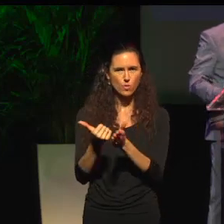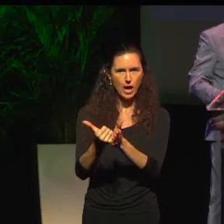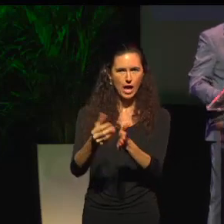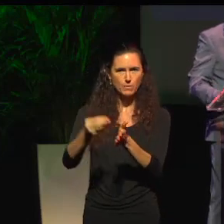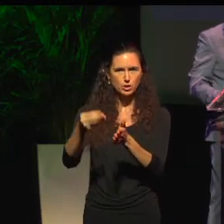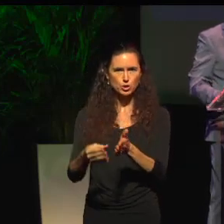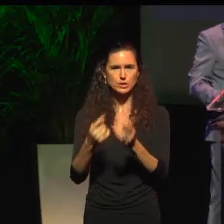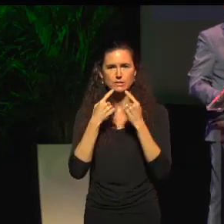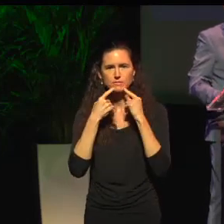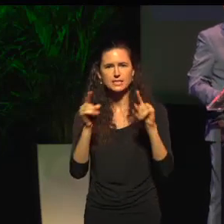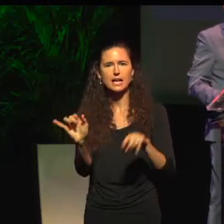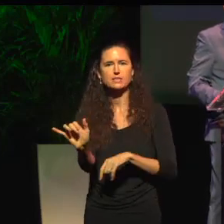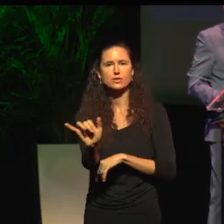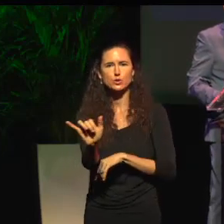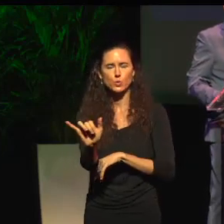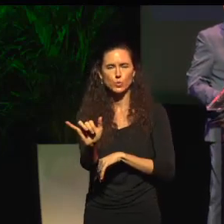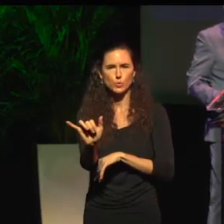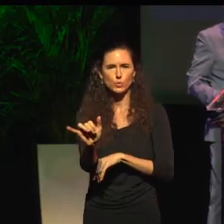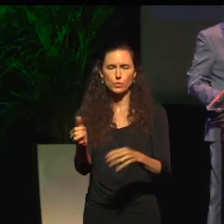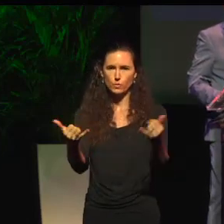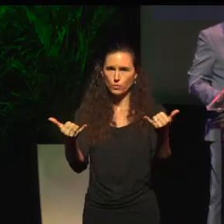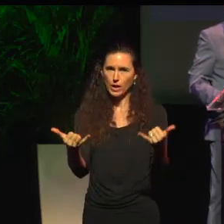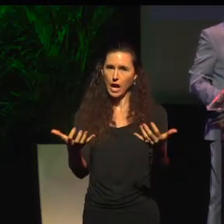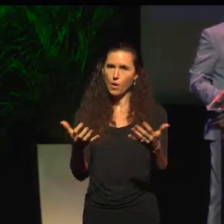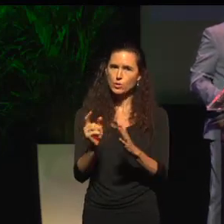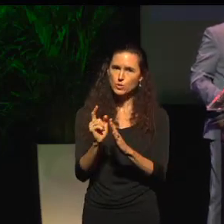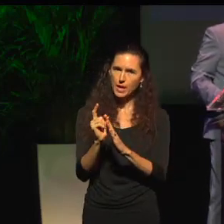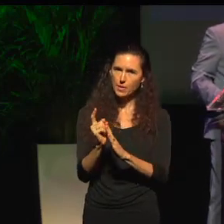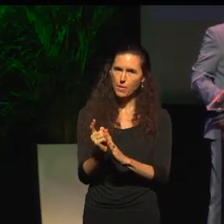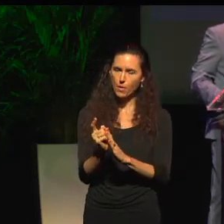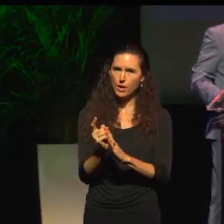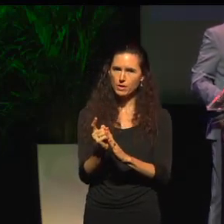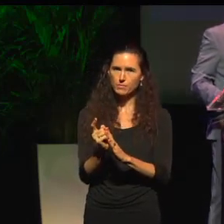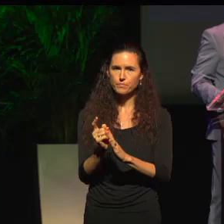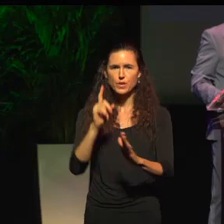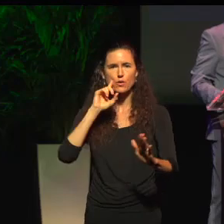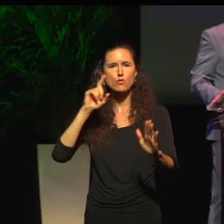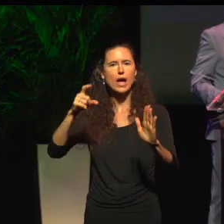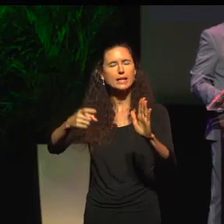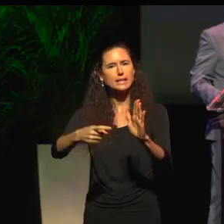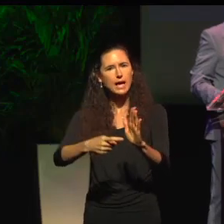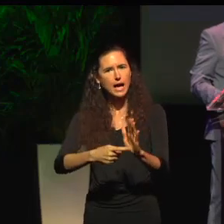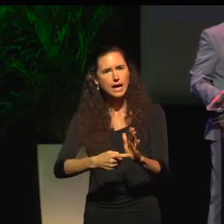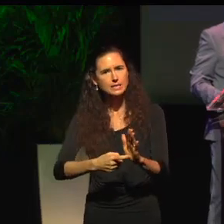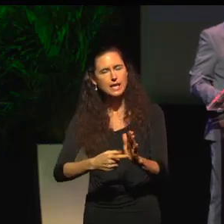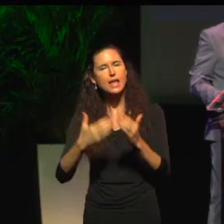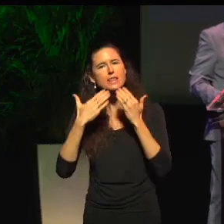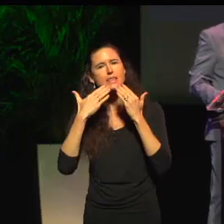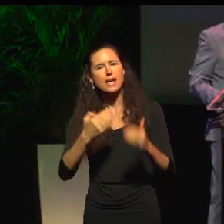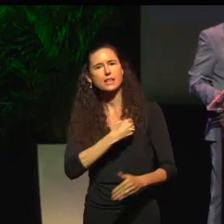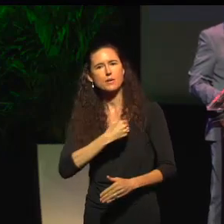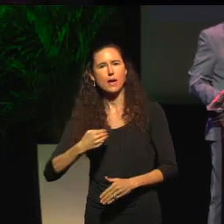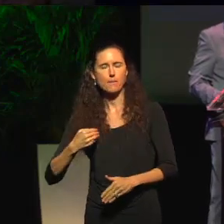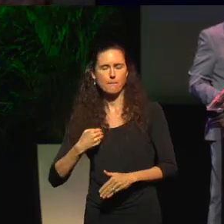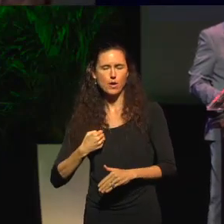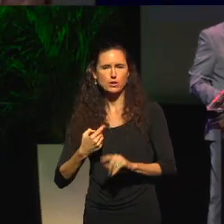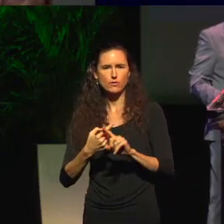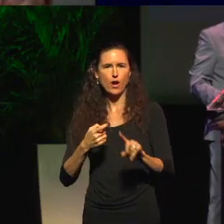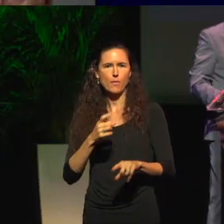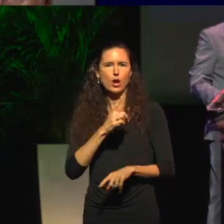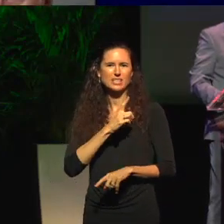I would like to take a moment to recognize and thank the members of our District Board of Trustees.